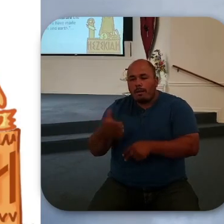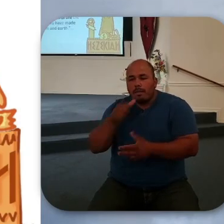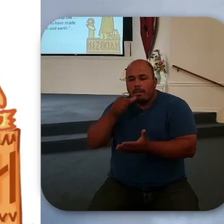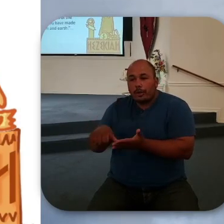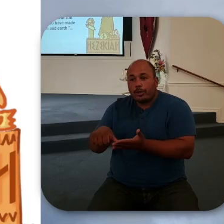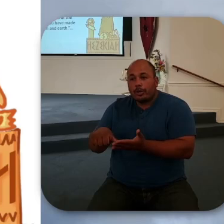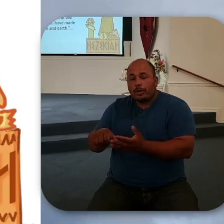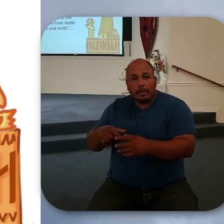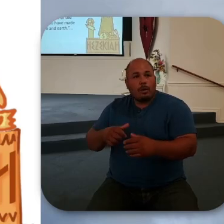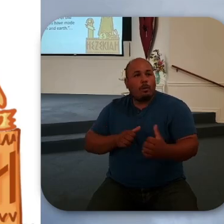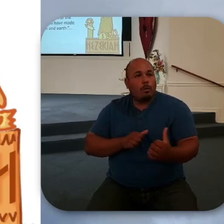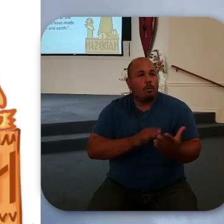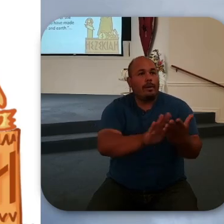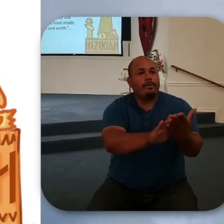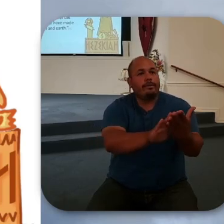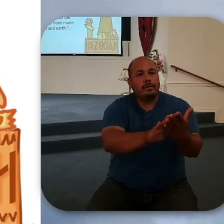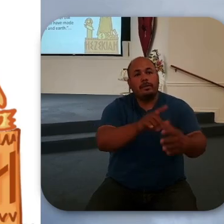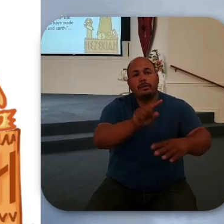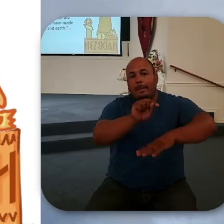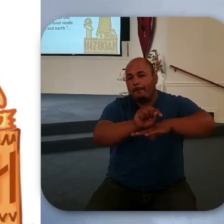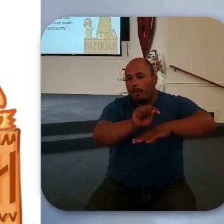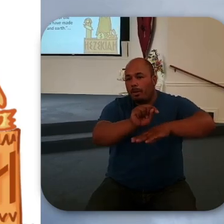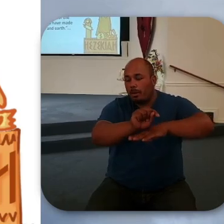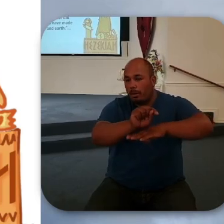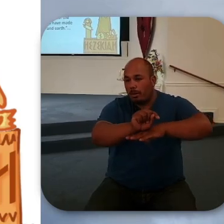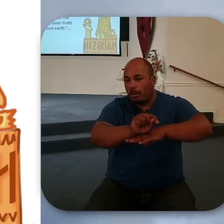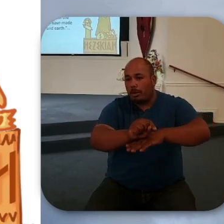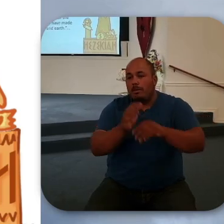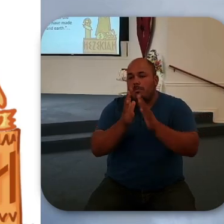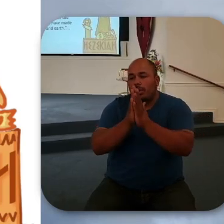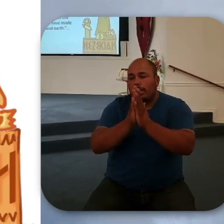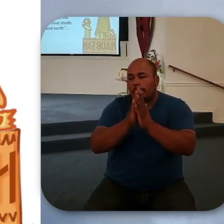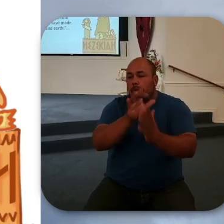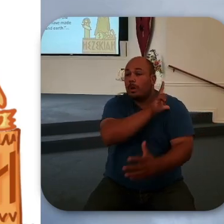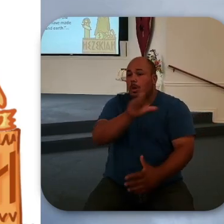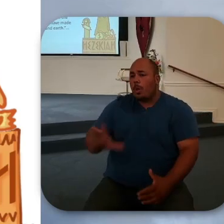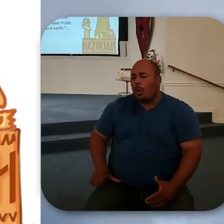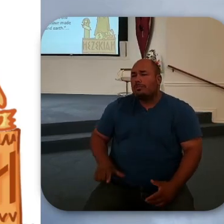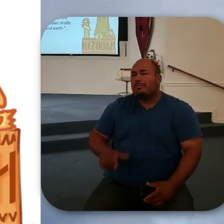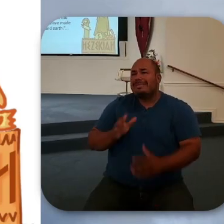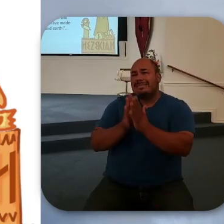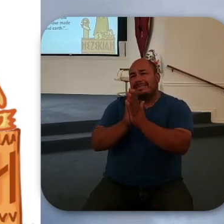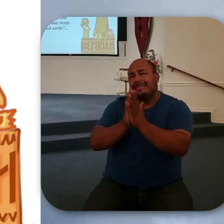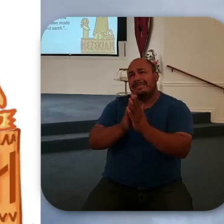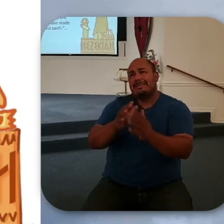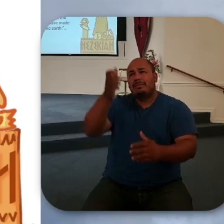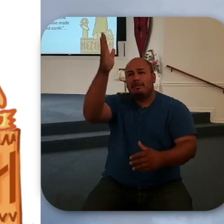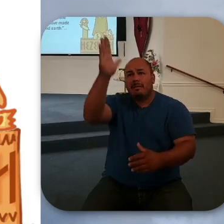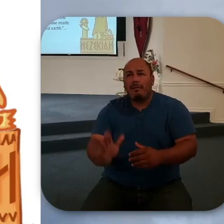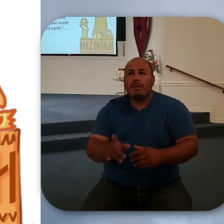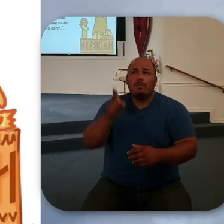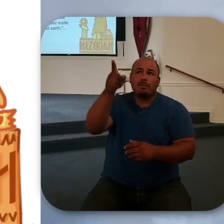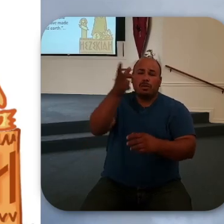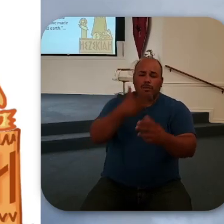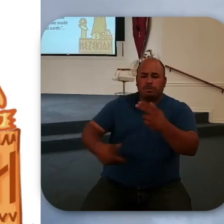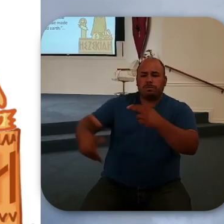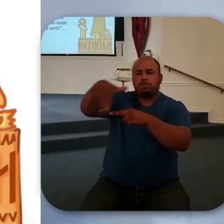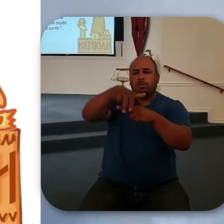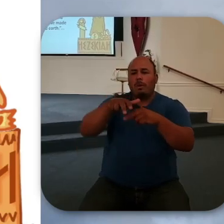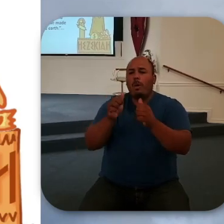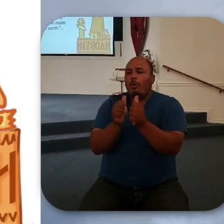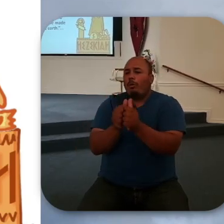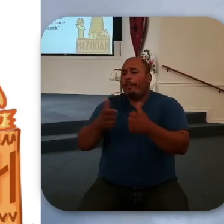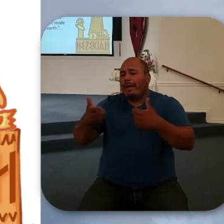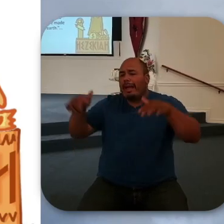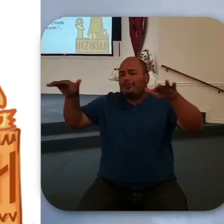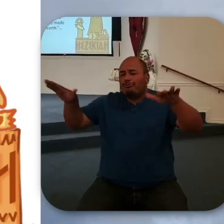Lord. And Hezekiah prayed to the Lord, Lord, the God of Israel, enthroned between the cherubim,